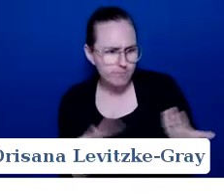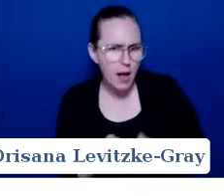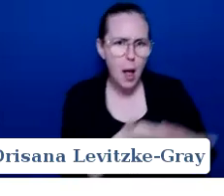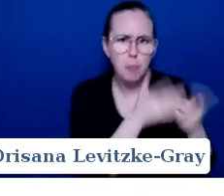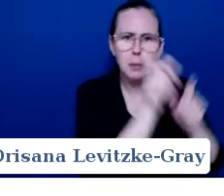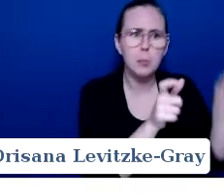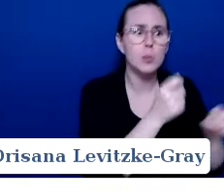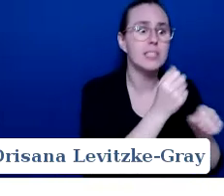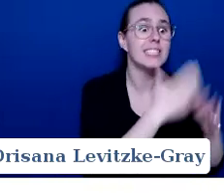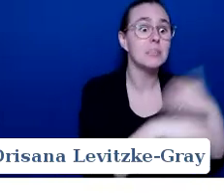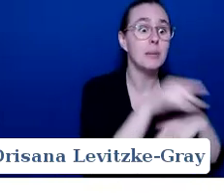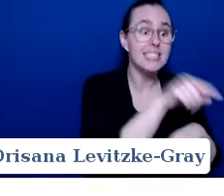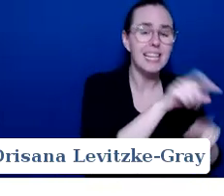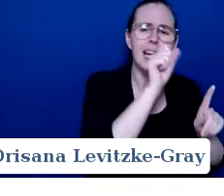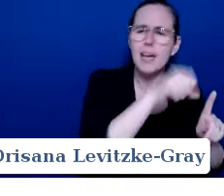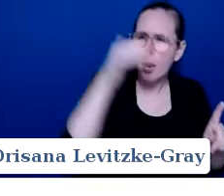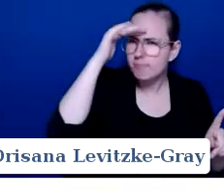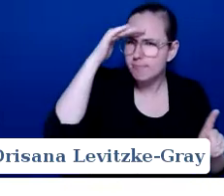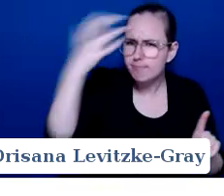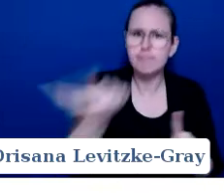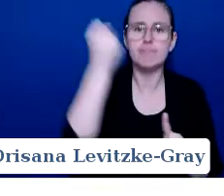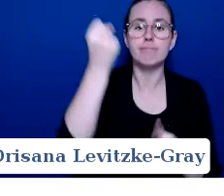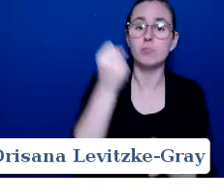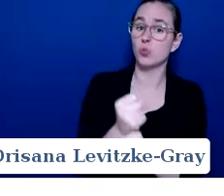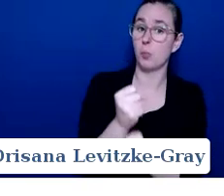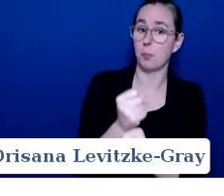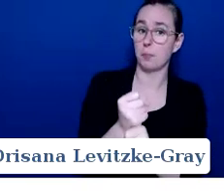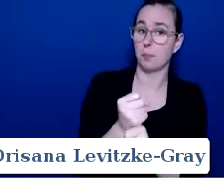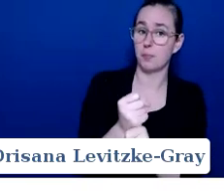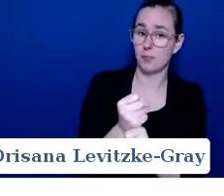only around 60% of the persons with disability are working, and